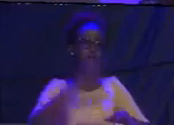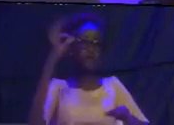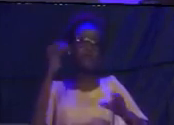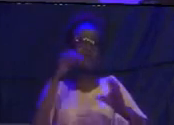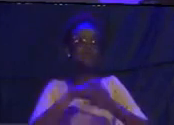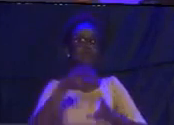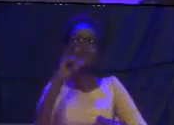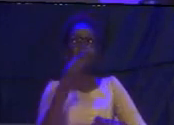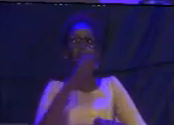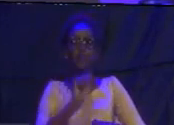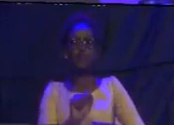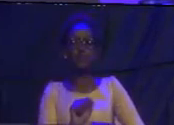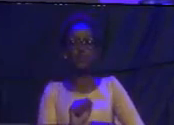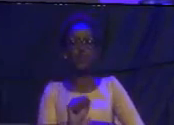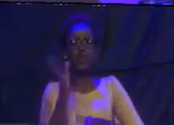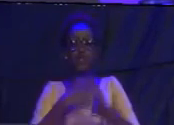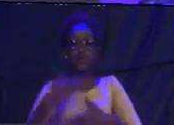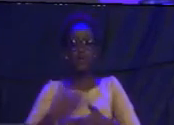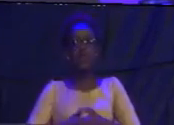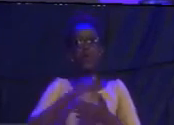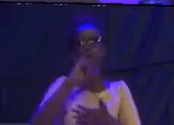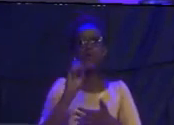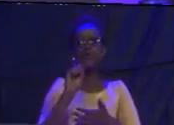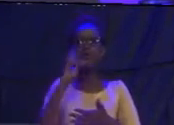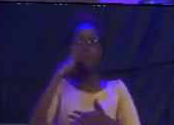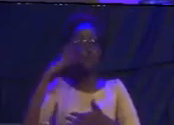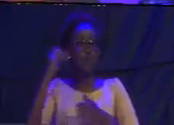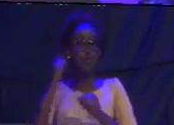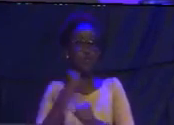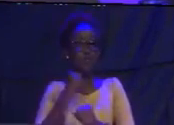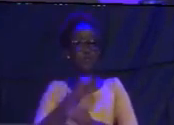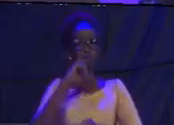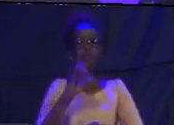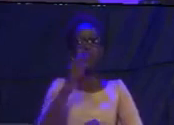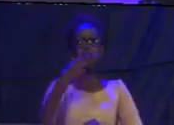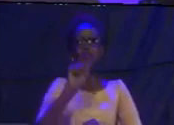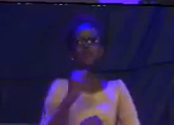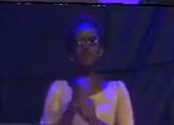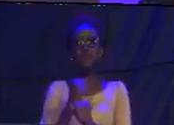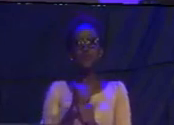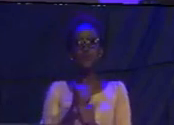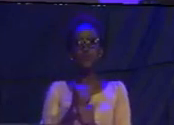day. Joshua was able to do what Moses had done.